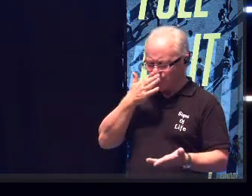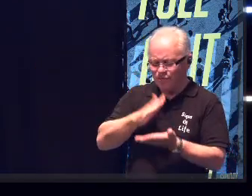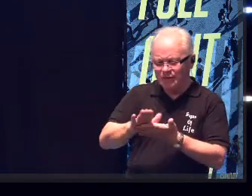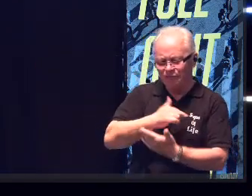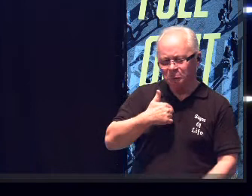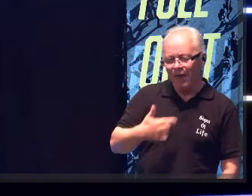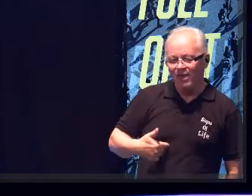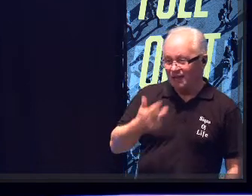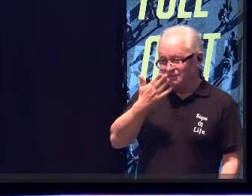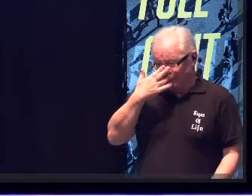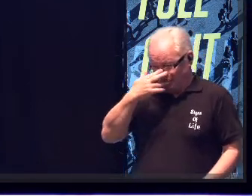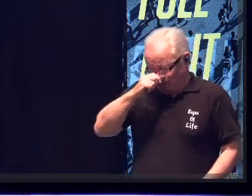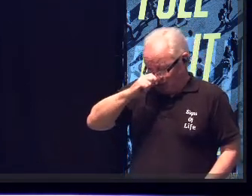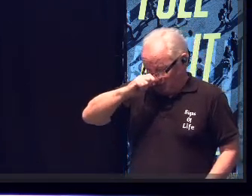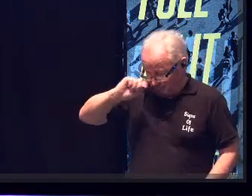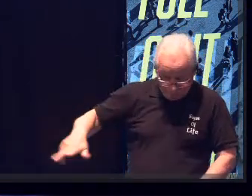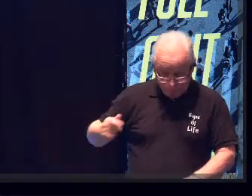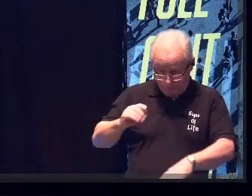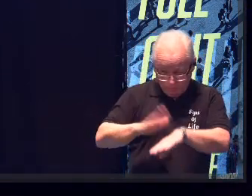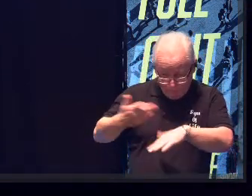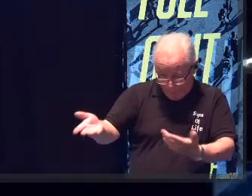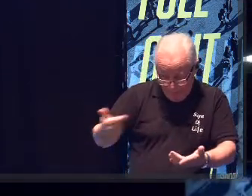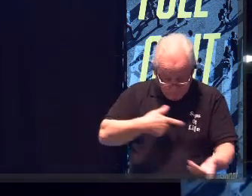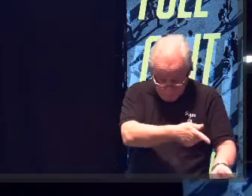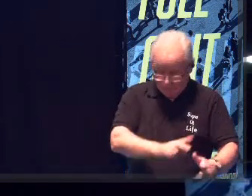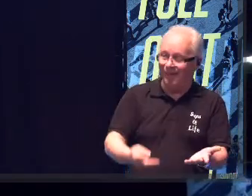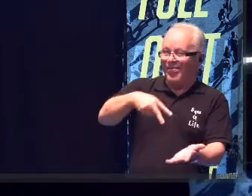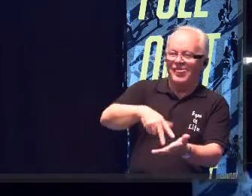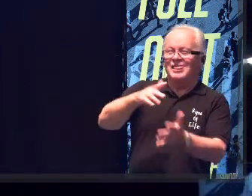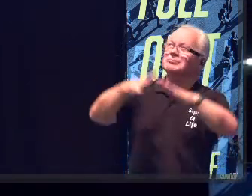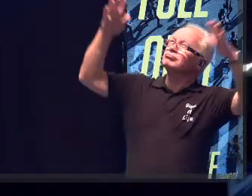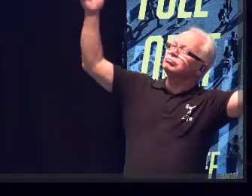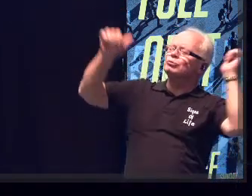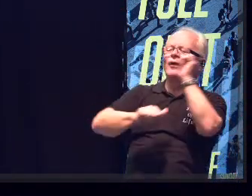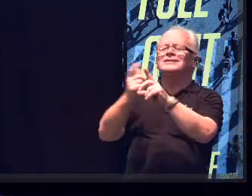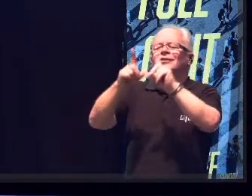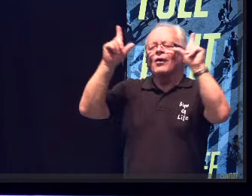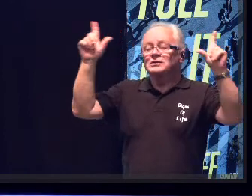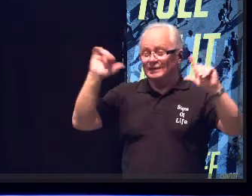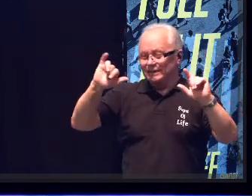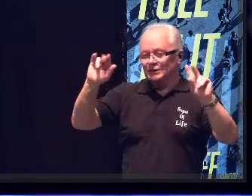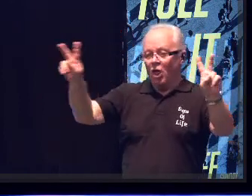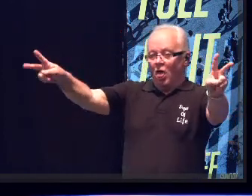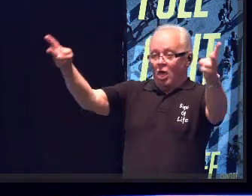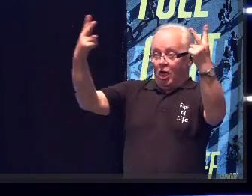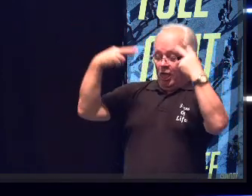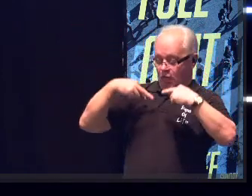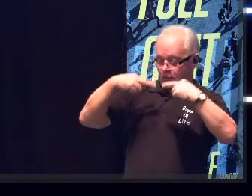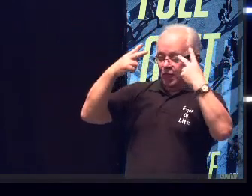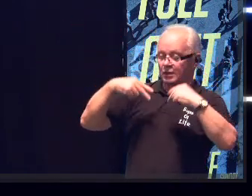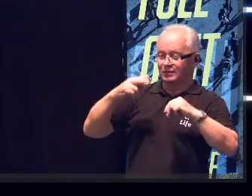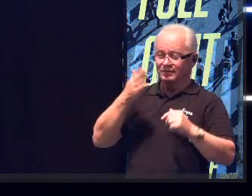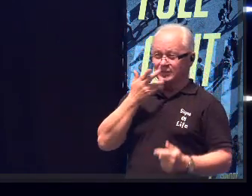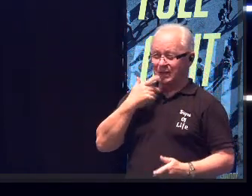done. And yeah, externally, I could tick all the boxes. It doesn't matter.